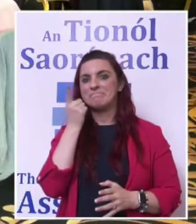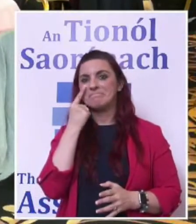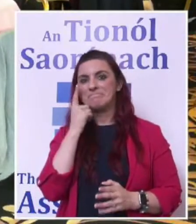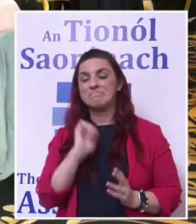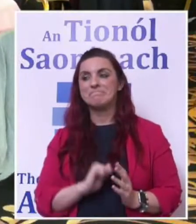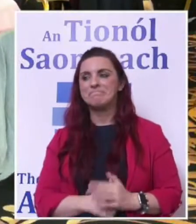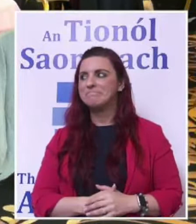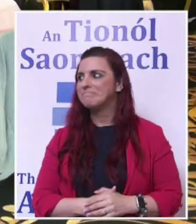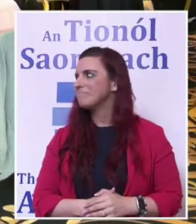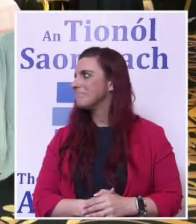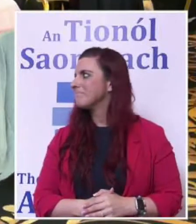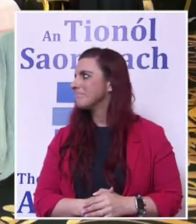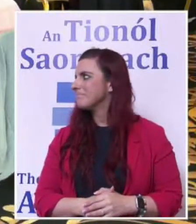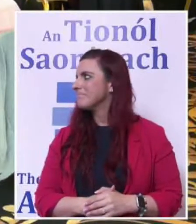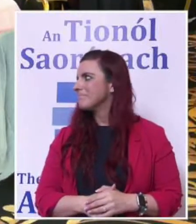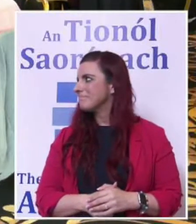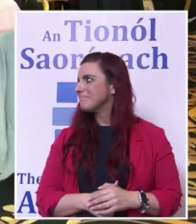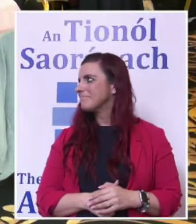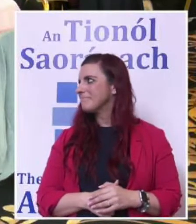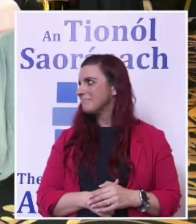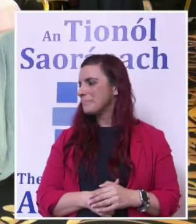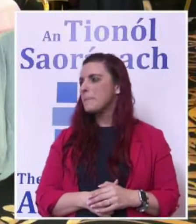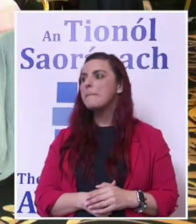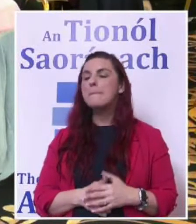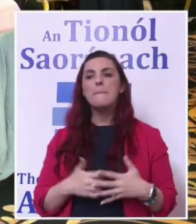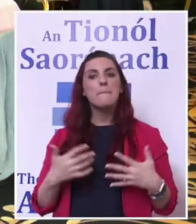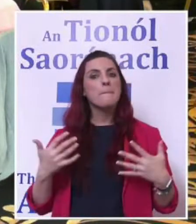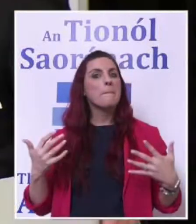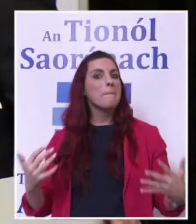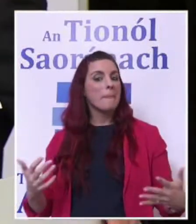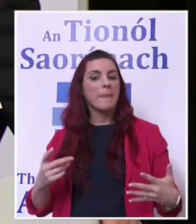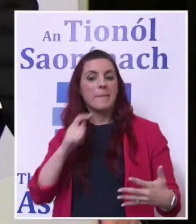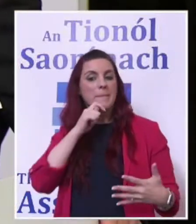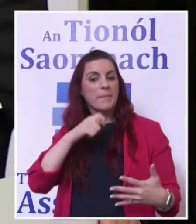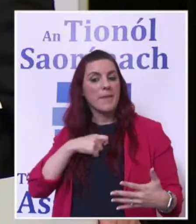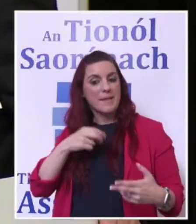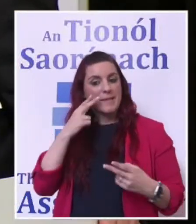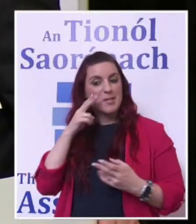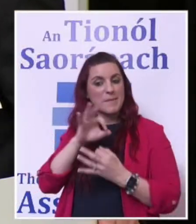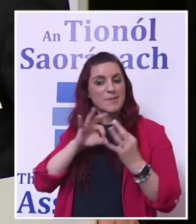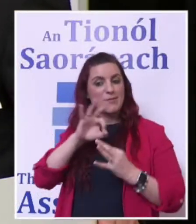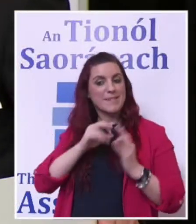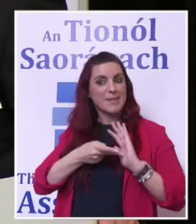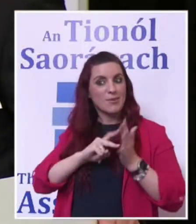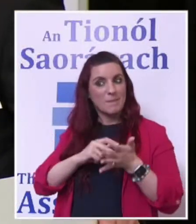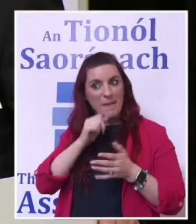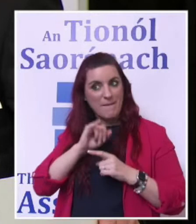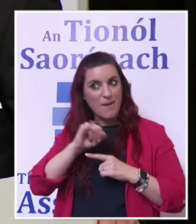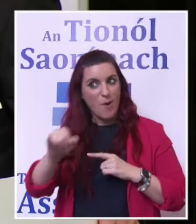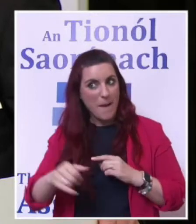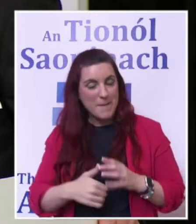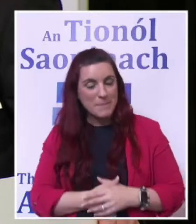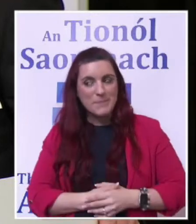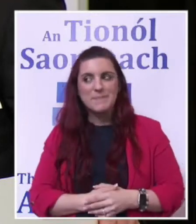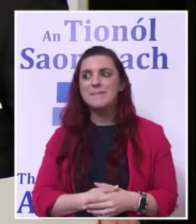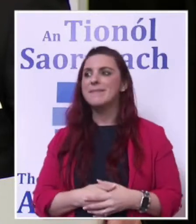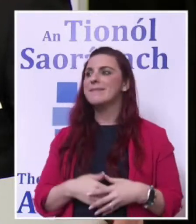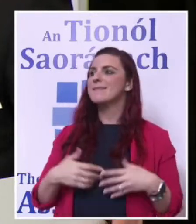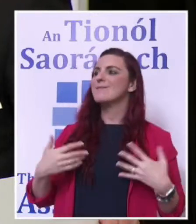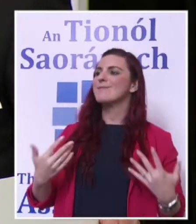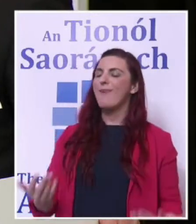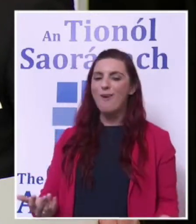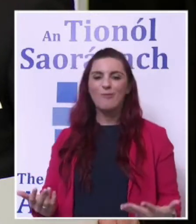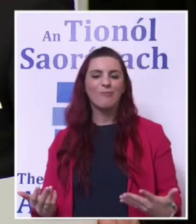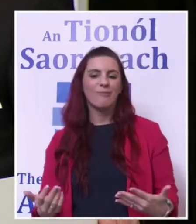Well, we were asked to think strategically, so we're looking at the horizon. It's not that far away. So